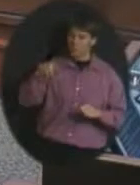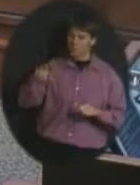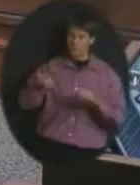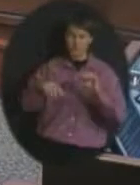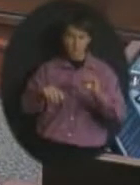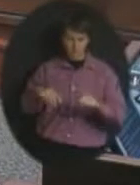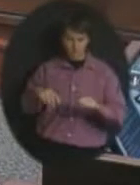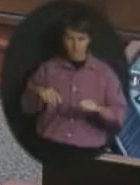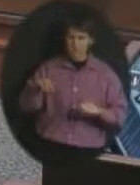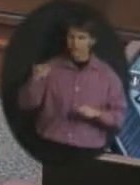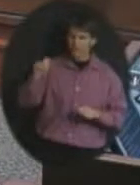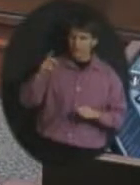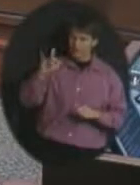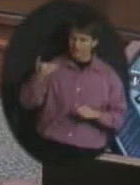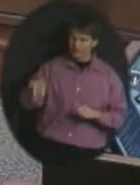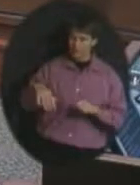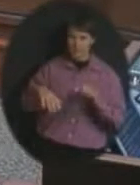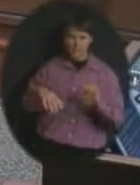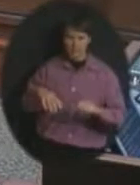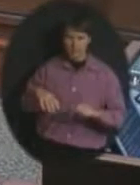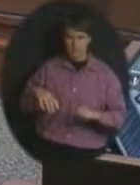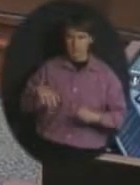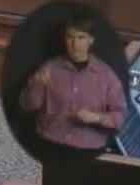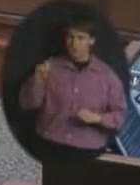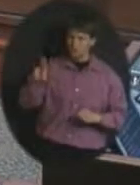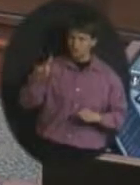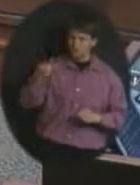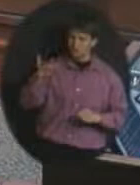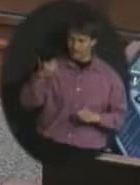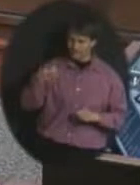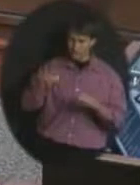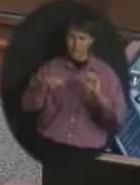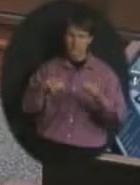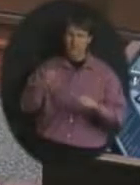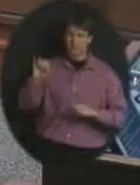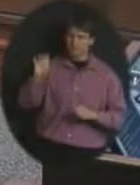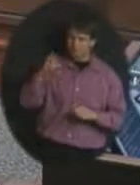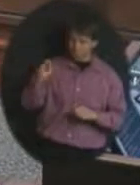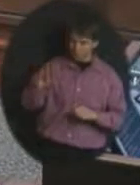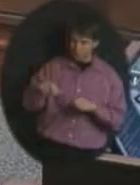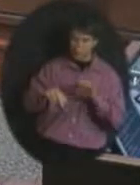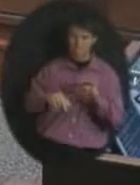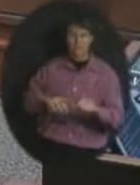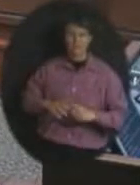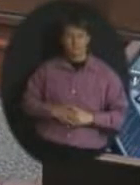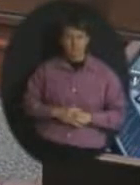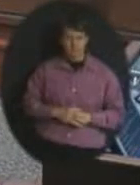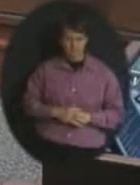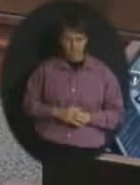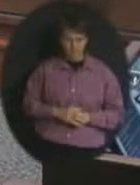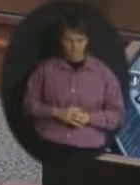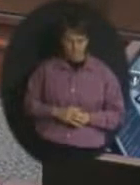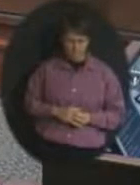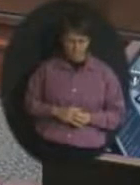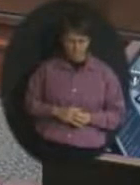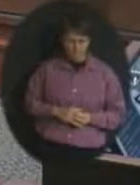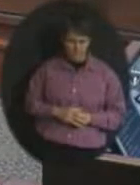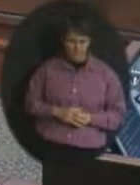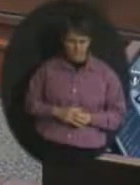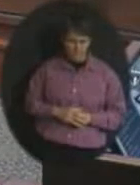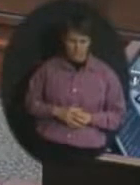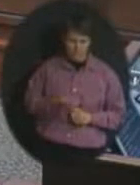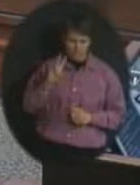Yes. Ms. Ashley? Yes. Dr. Daniels? Yes. Mr. Scheer? Yes. The motion